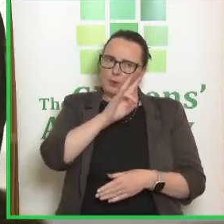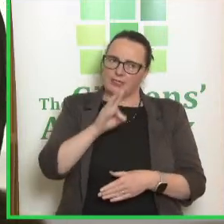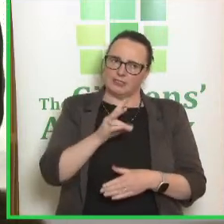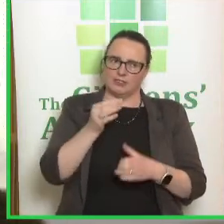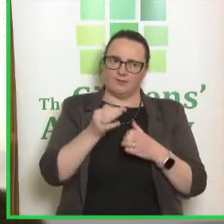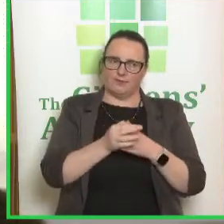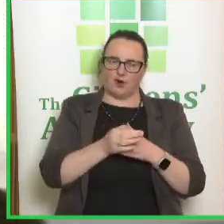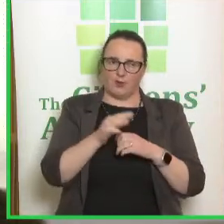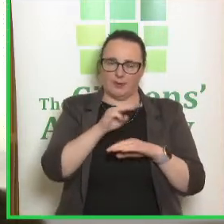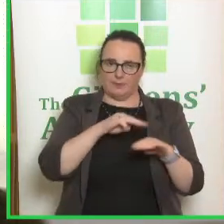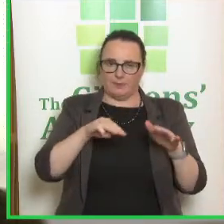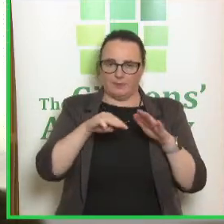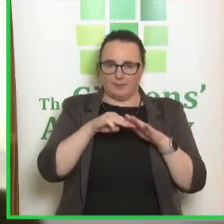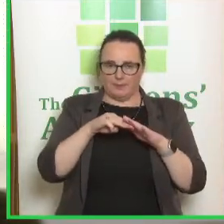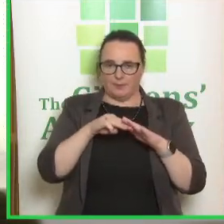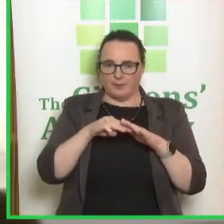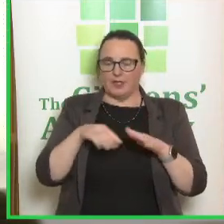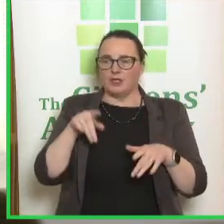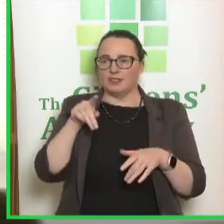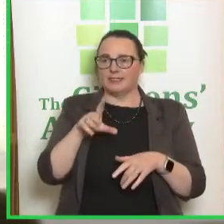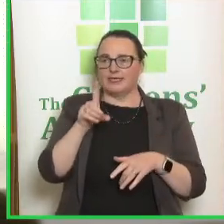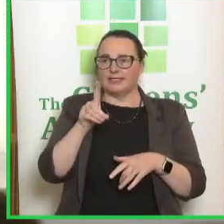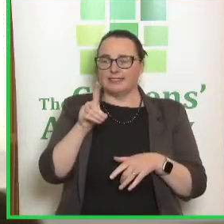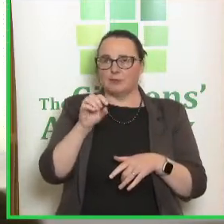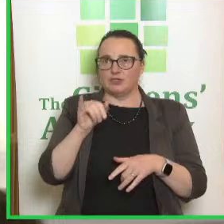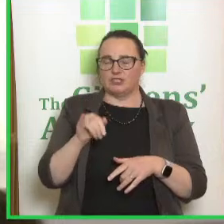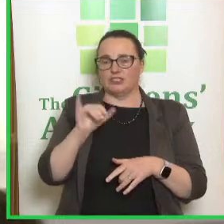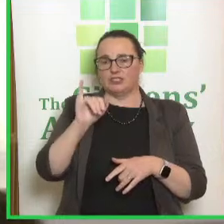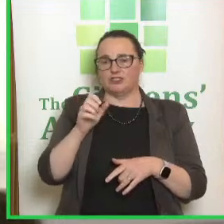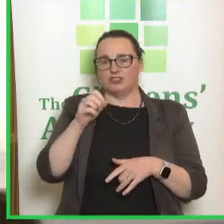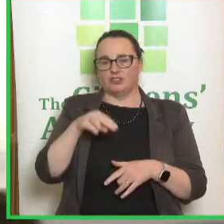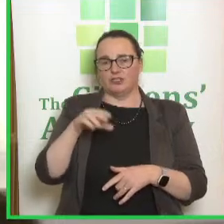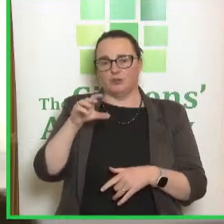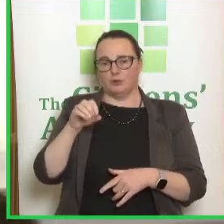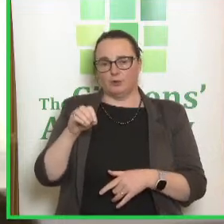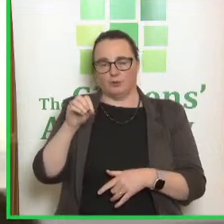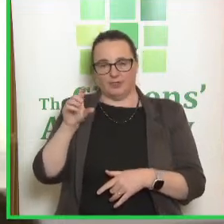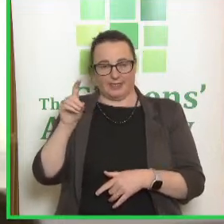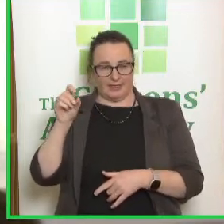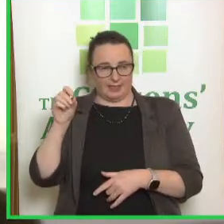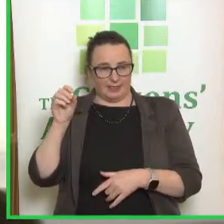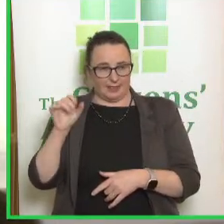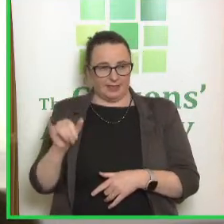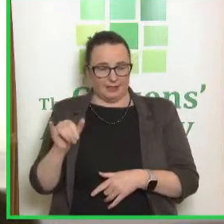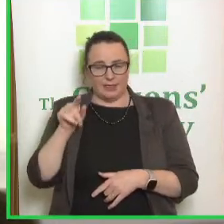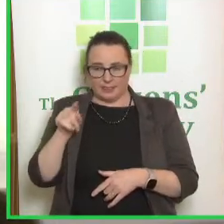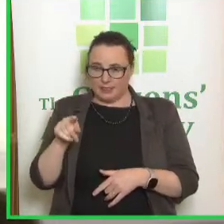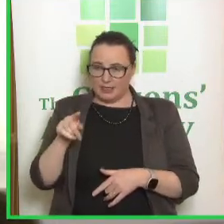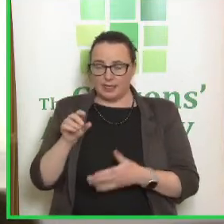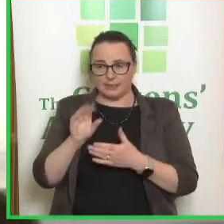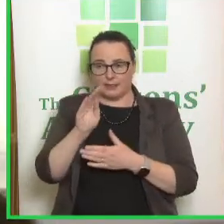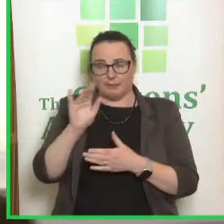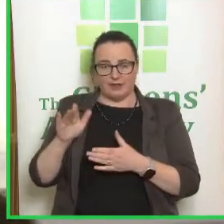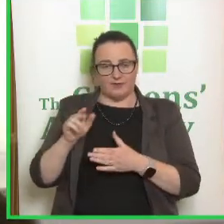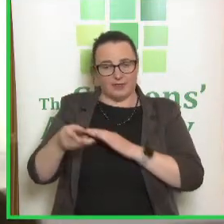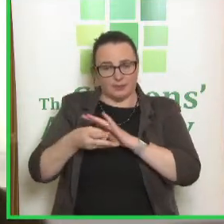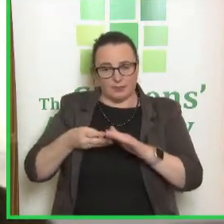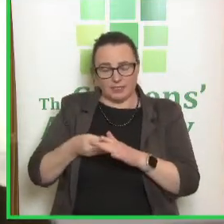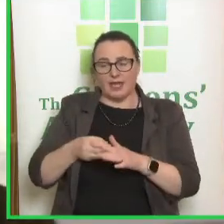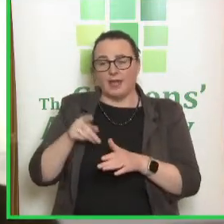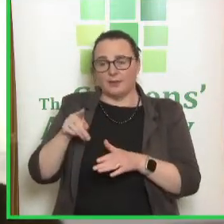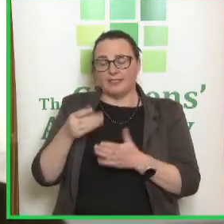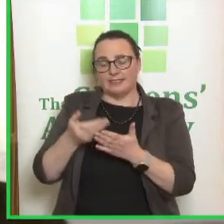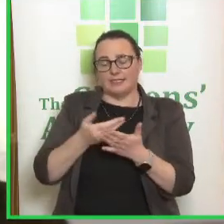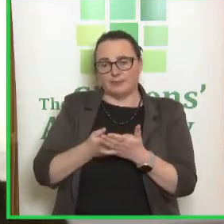There's an Oireachtas member here, Deputy Jean O'Kenny, has a bill next week. So he's been taking this seriously for many years. This legislation has been on the table for 2